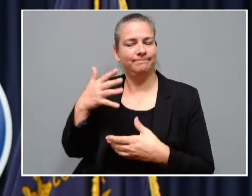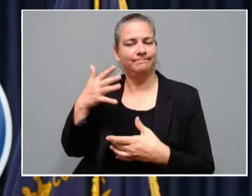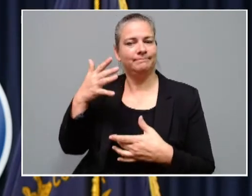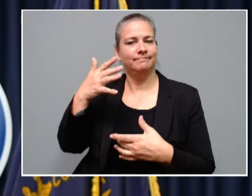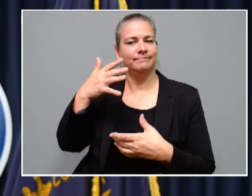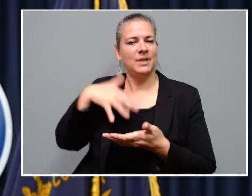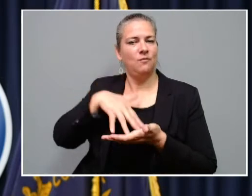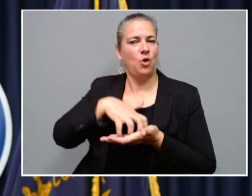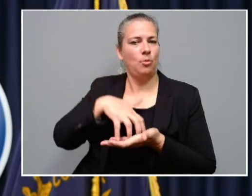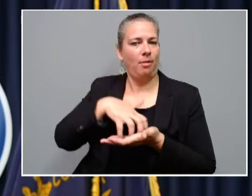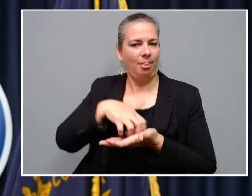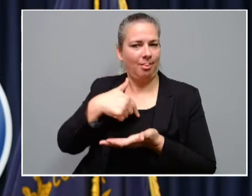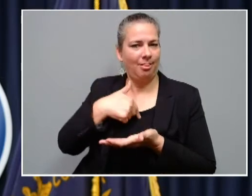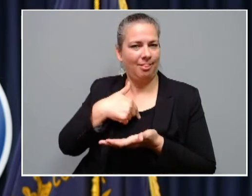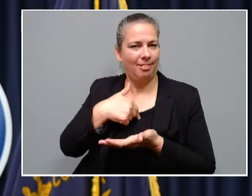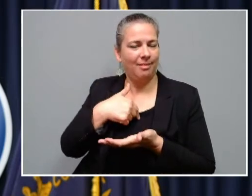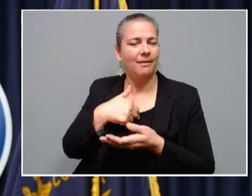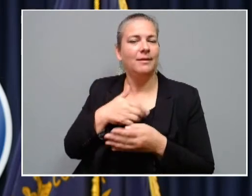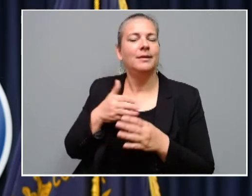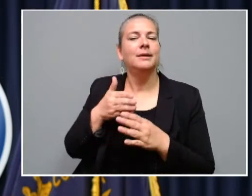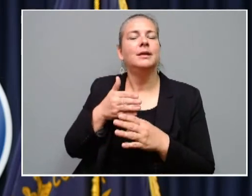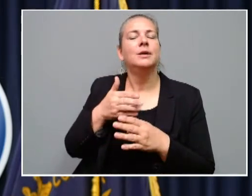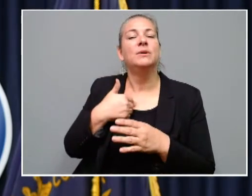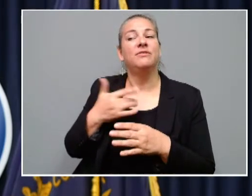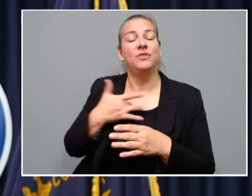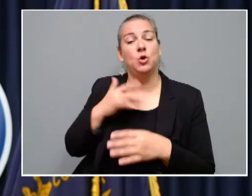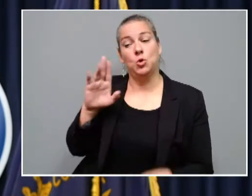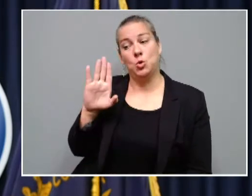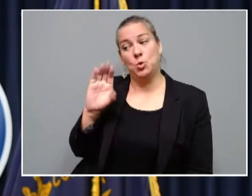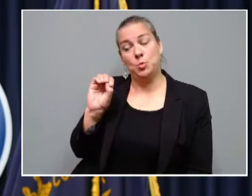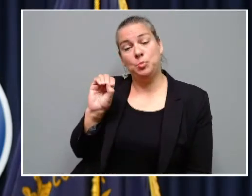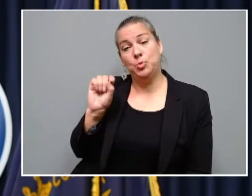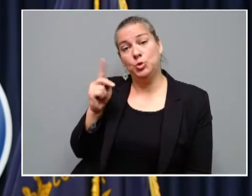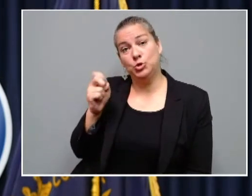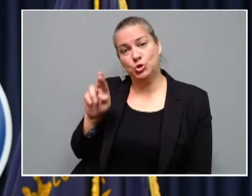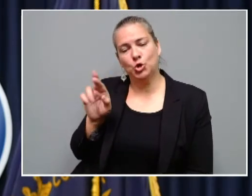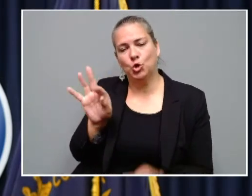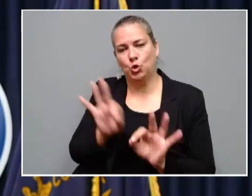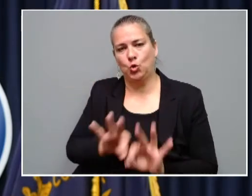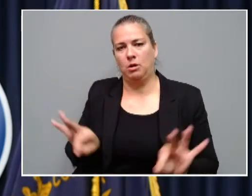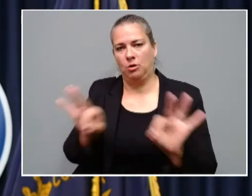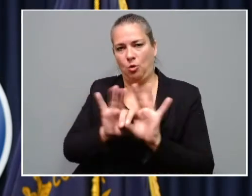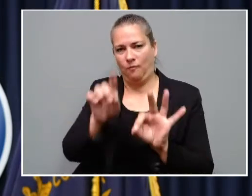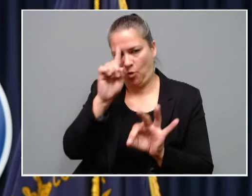about. We believe that the boosters are critical to those individuals and are